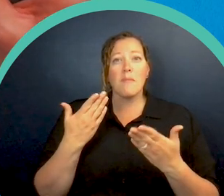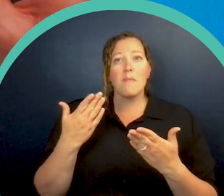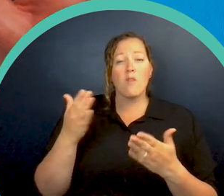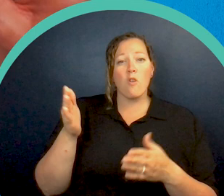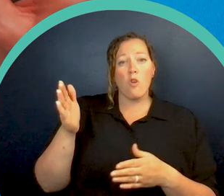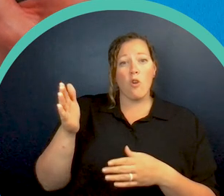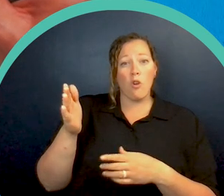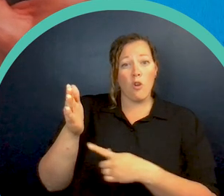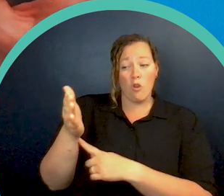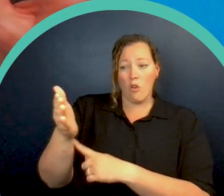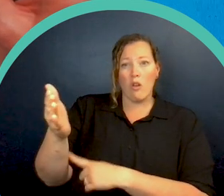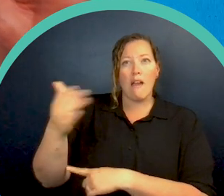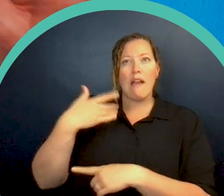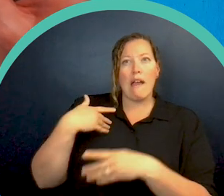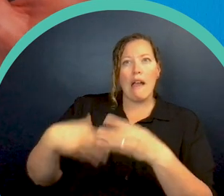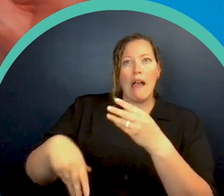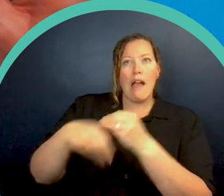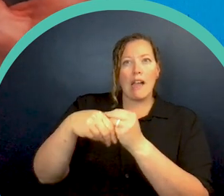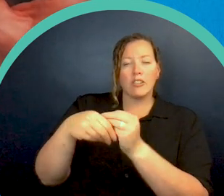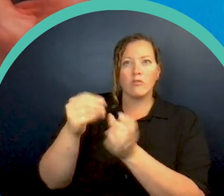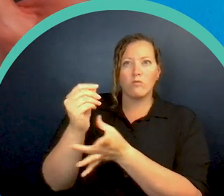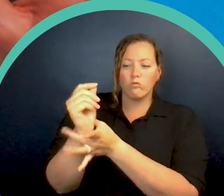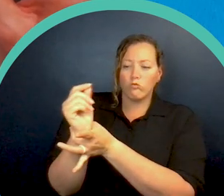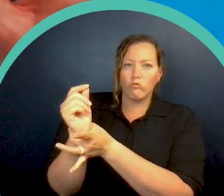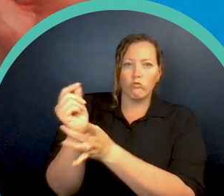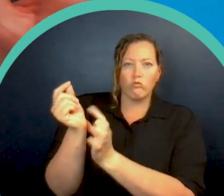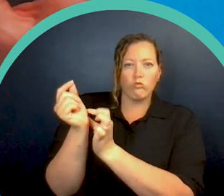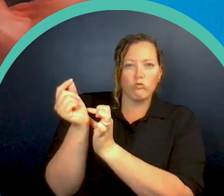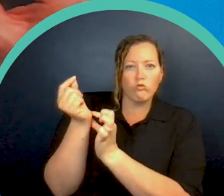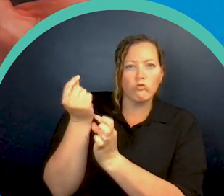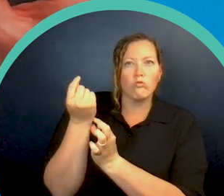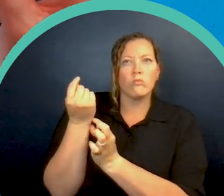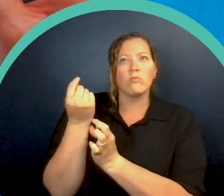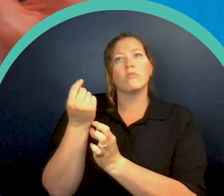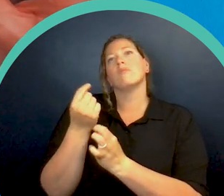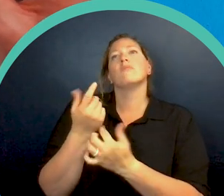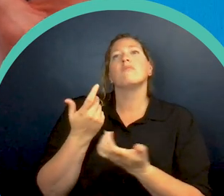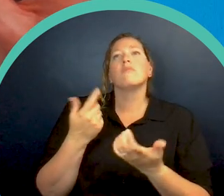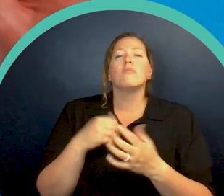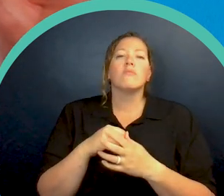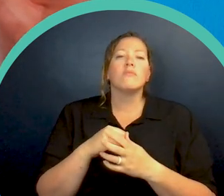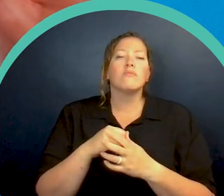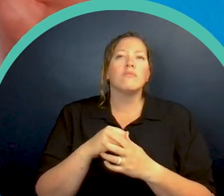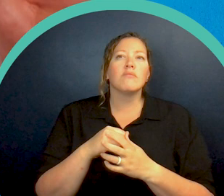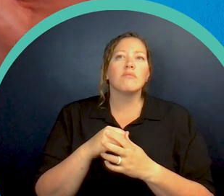Maybe the arm has a big sort of thing at the end like that.